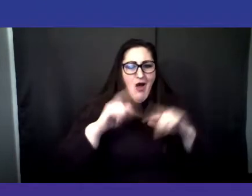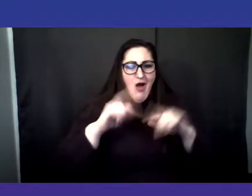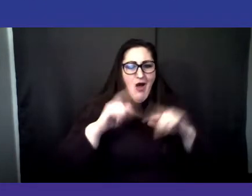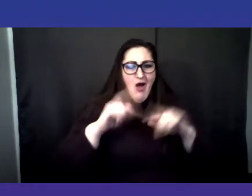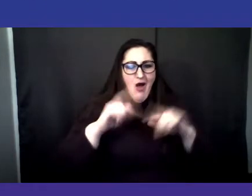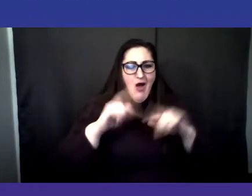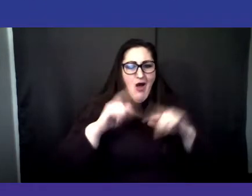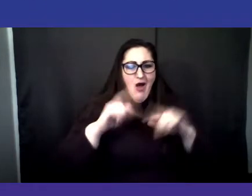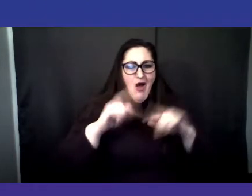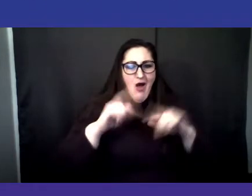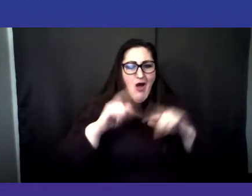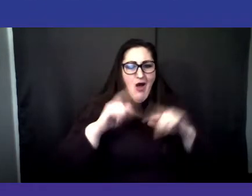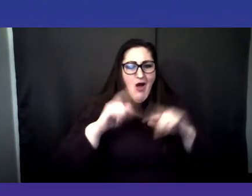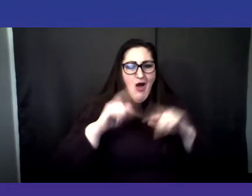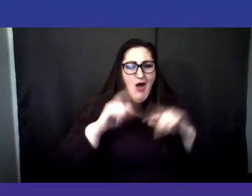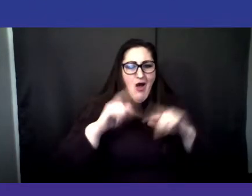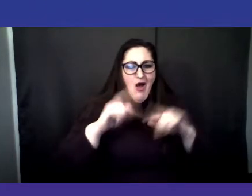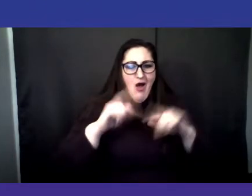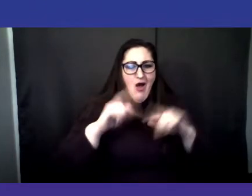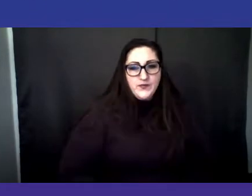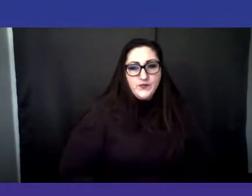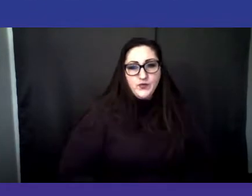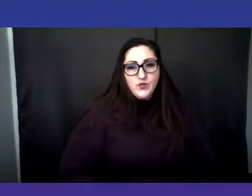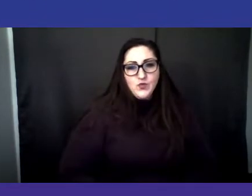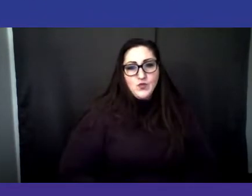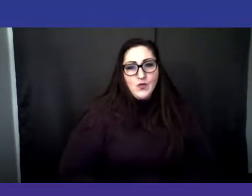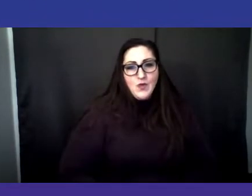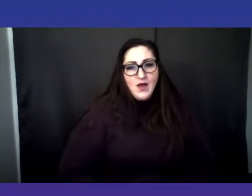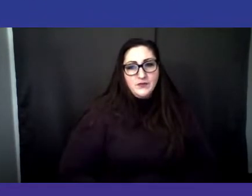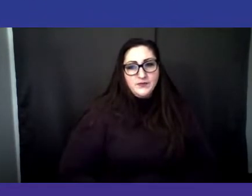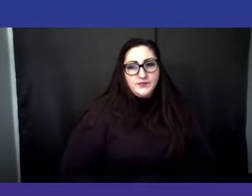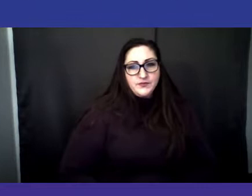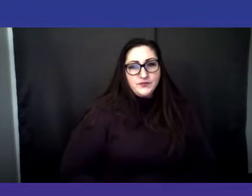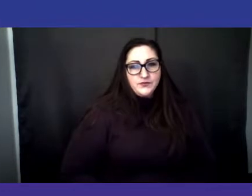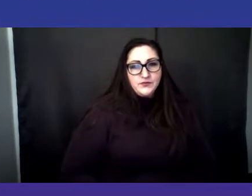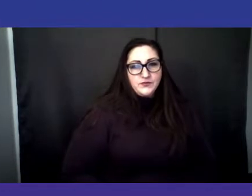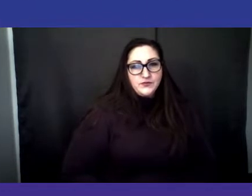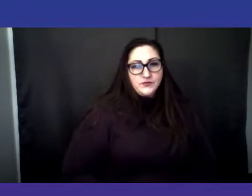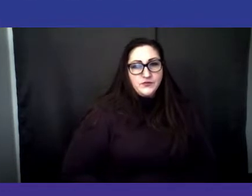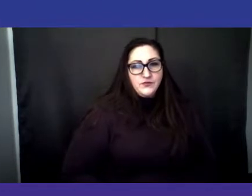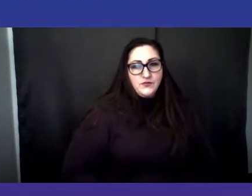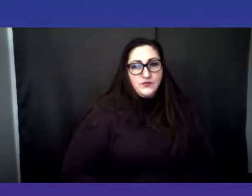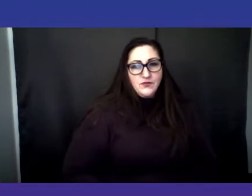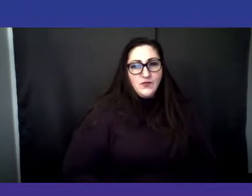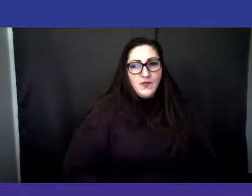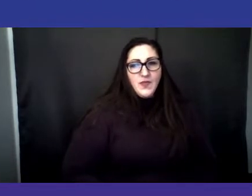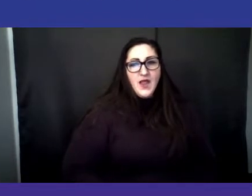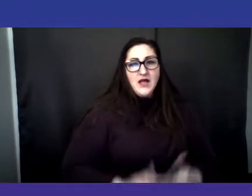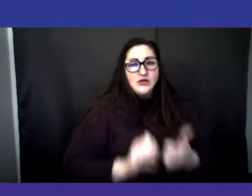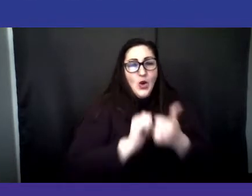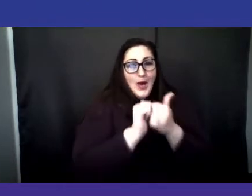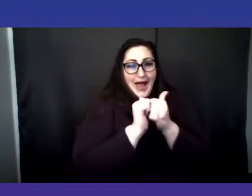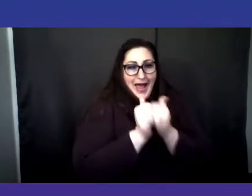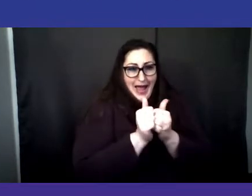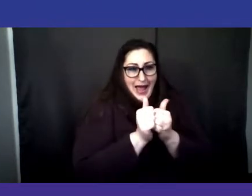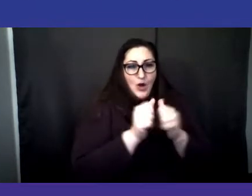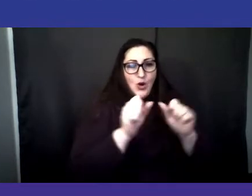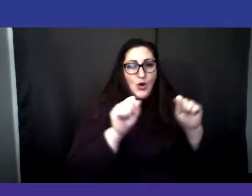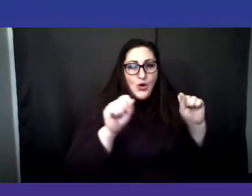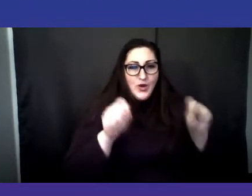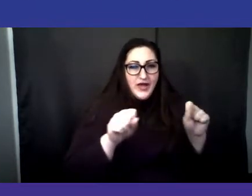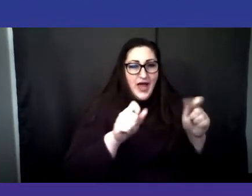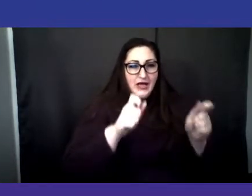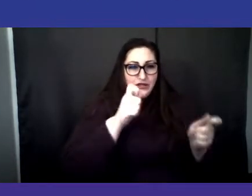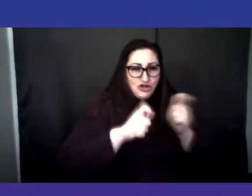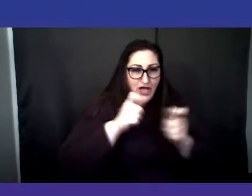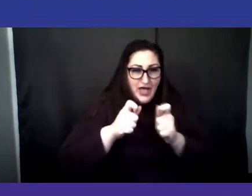and how tightly, or maybe transformatively transforming and resisting that, like where is